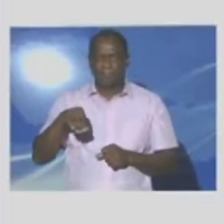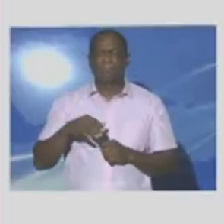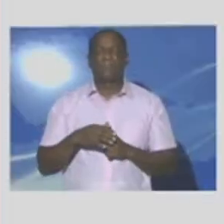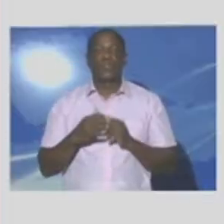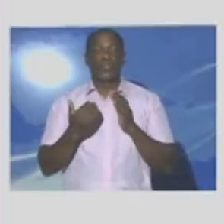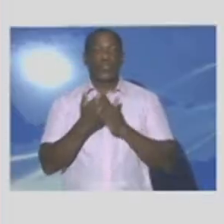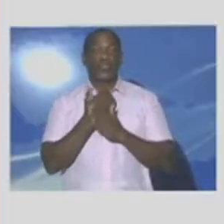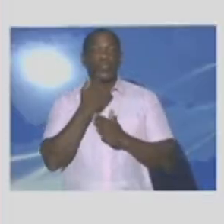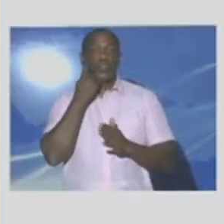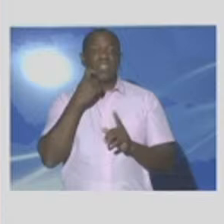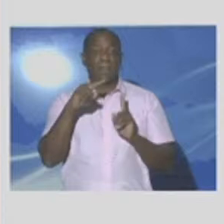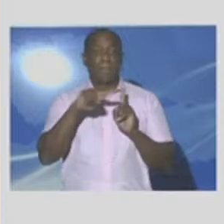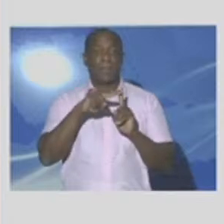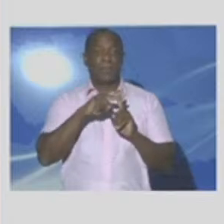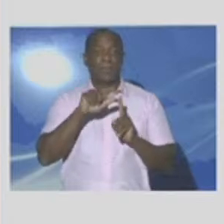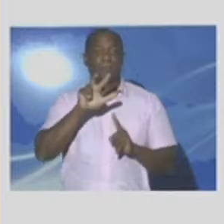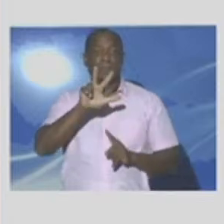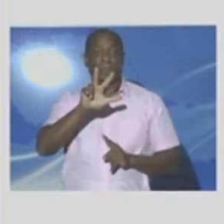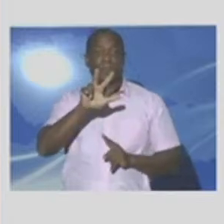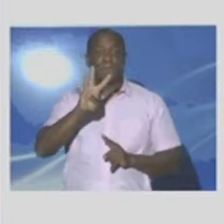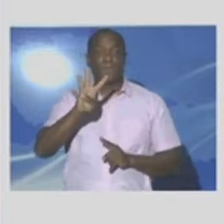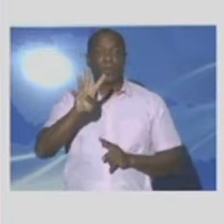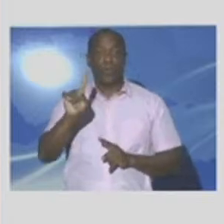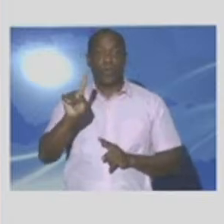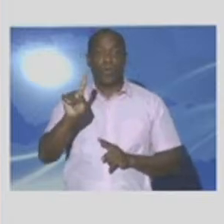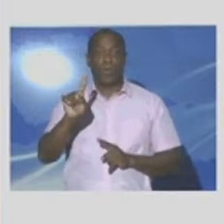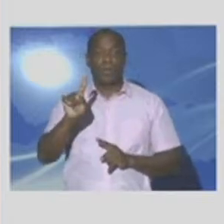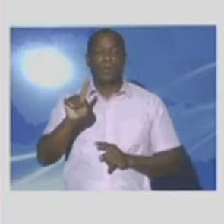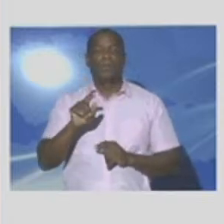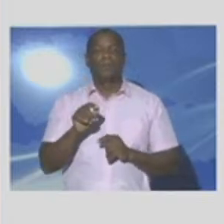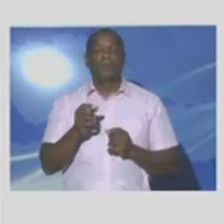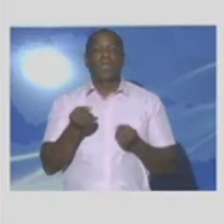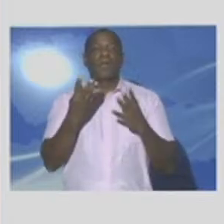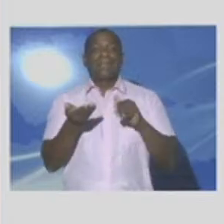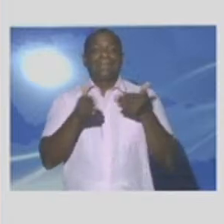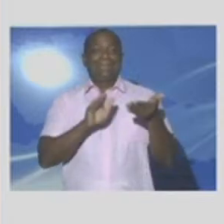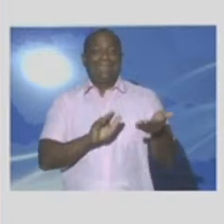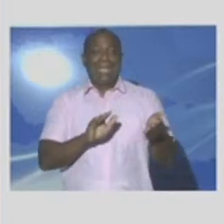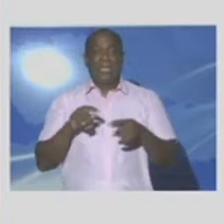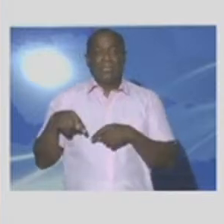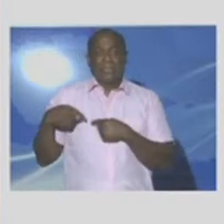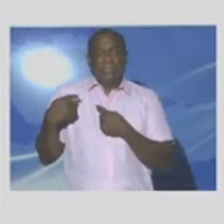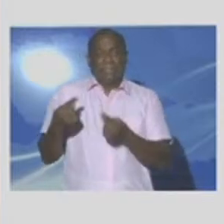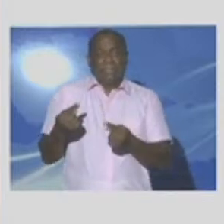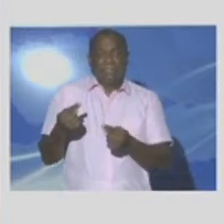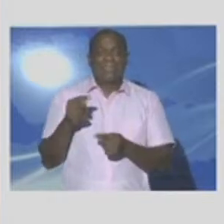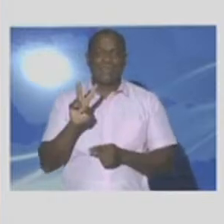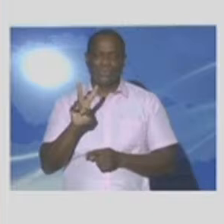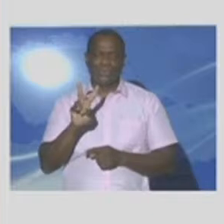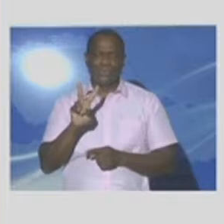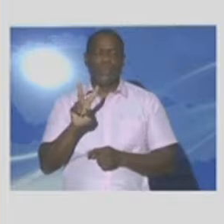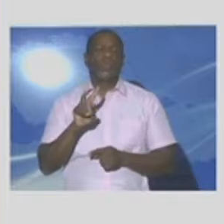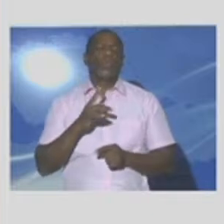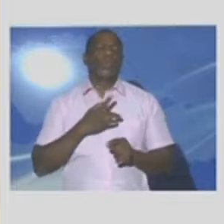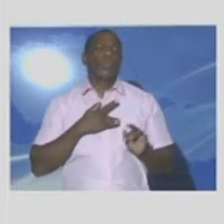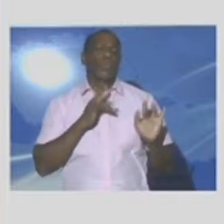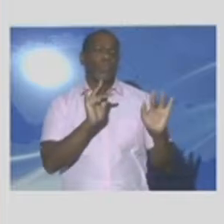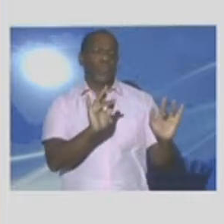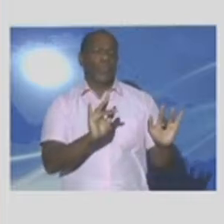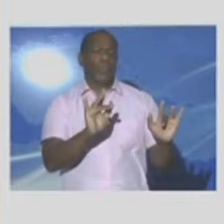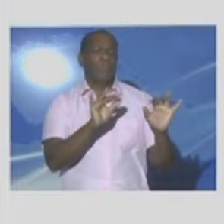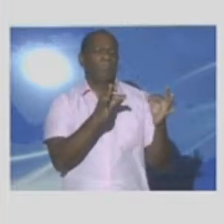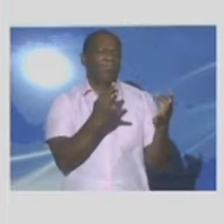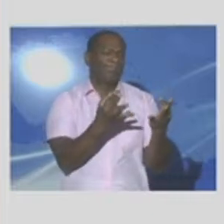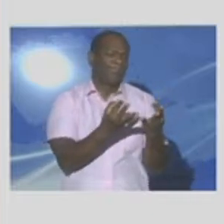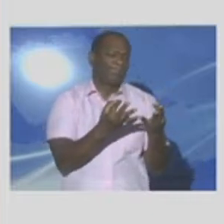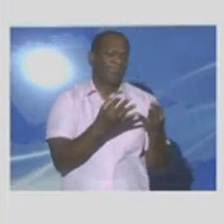24 hours, 341. Number of deaths reported during that period, 2. And condolences to the families of all of those